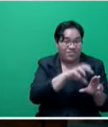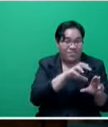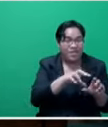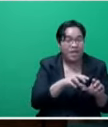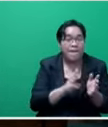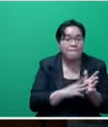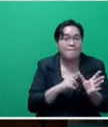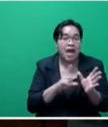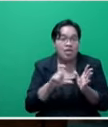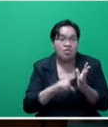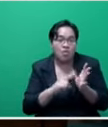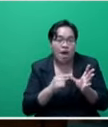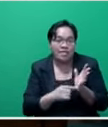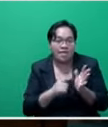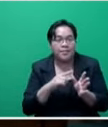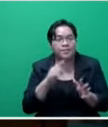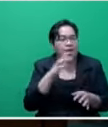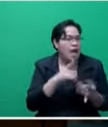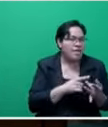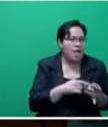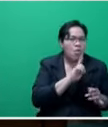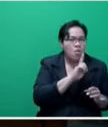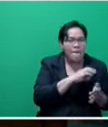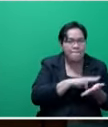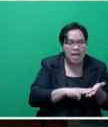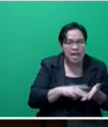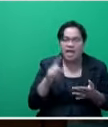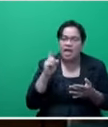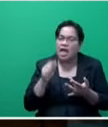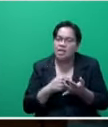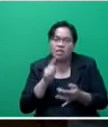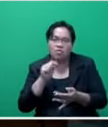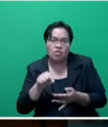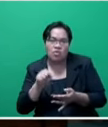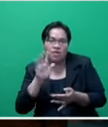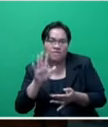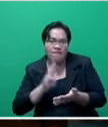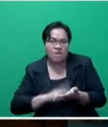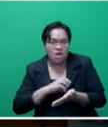in Kumulau, worth 1 million and 0.5 million respectively.